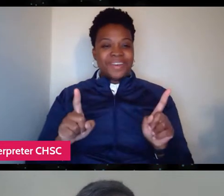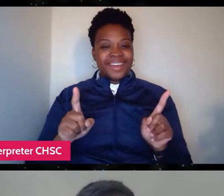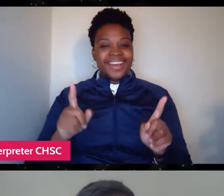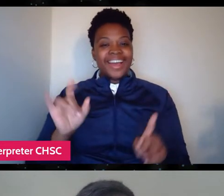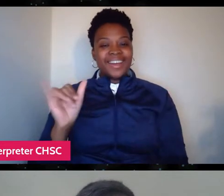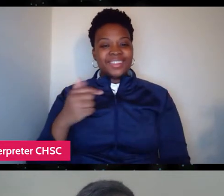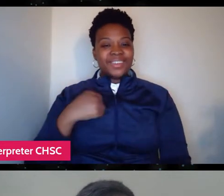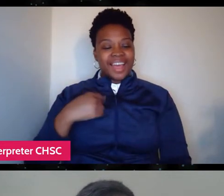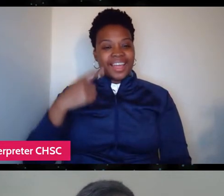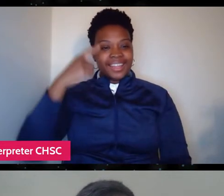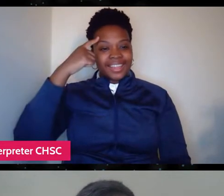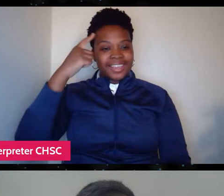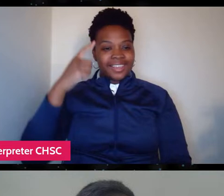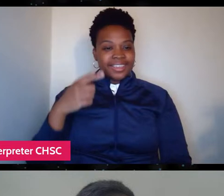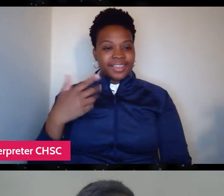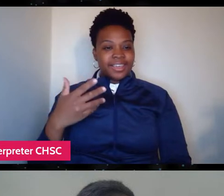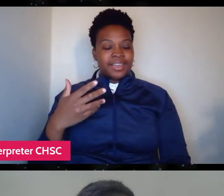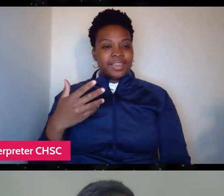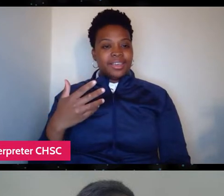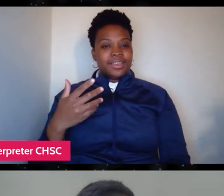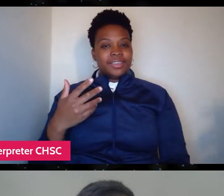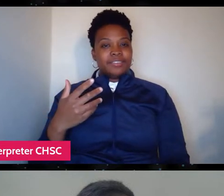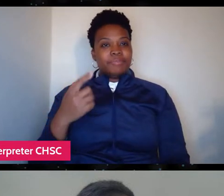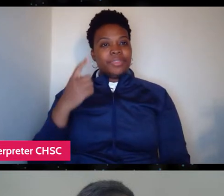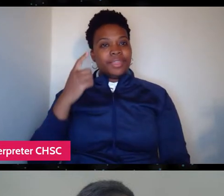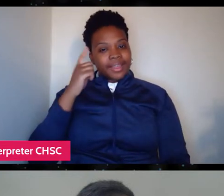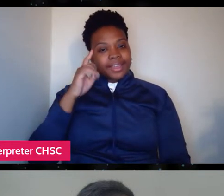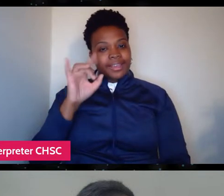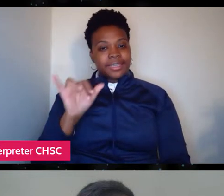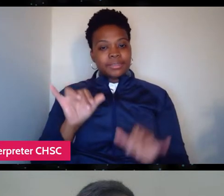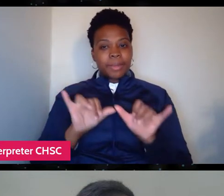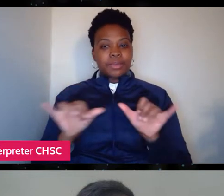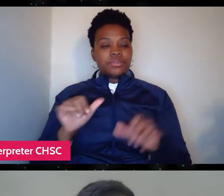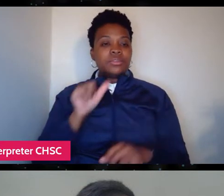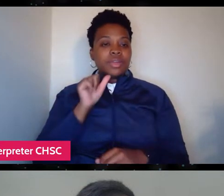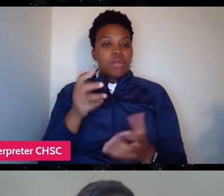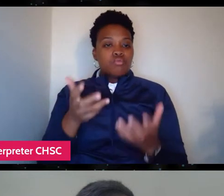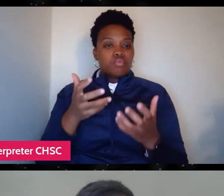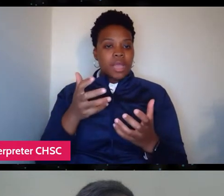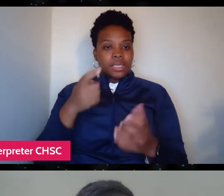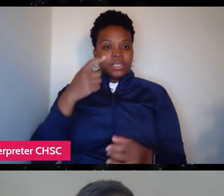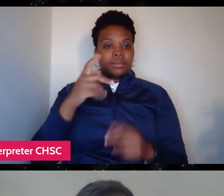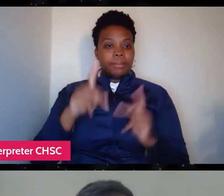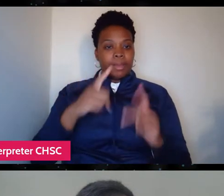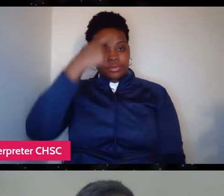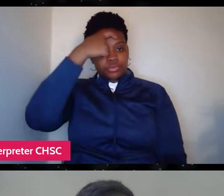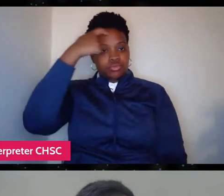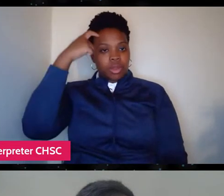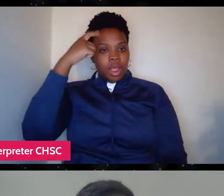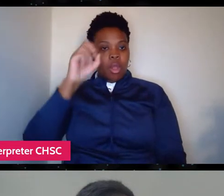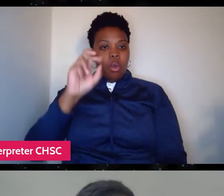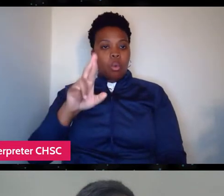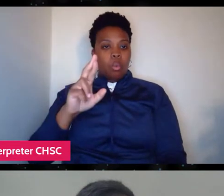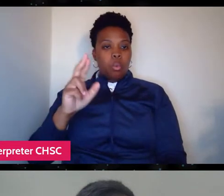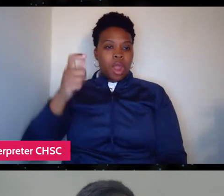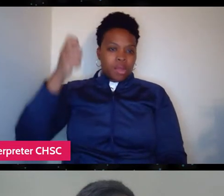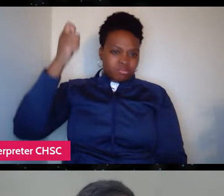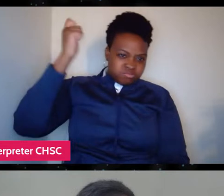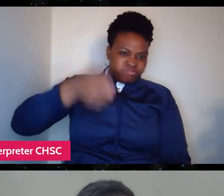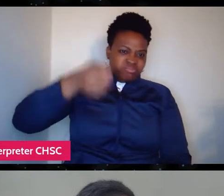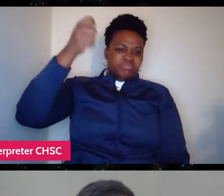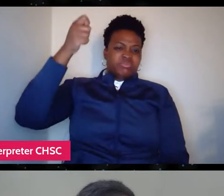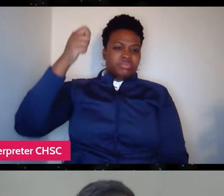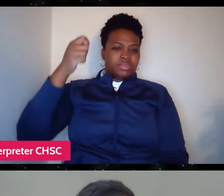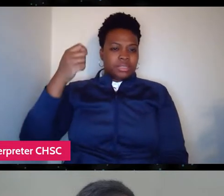think, you know, measured with not wanting to traumatize people or smash people over the head. But I